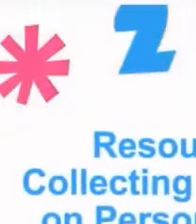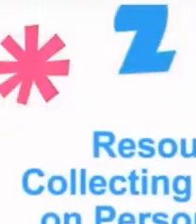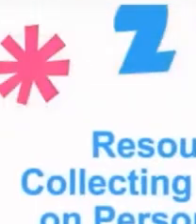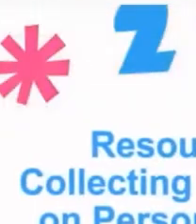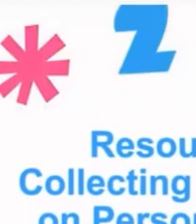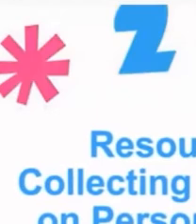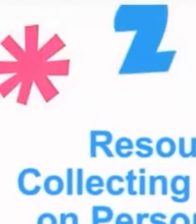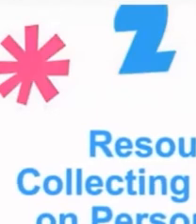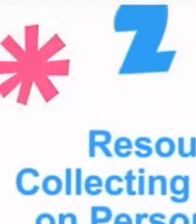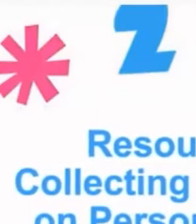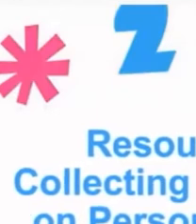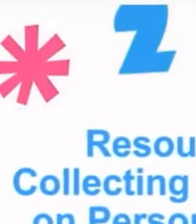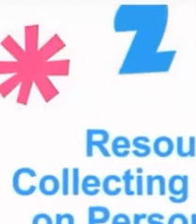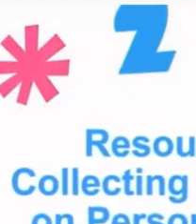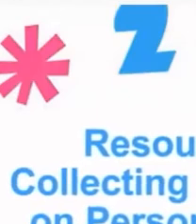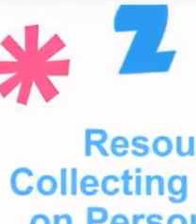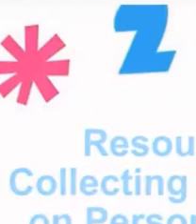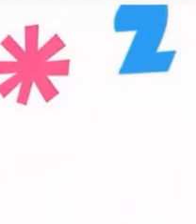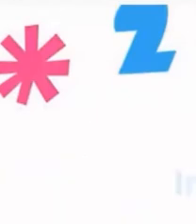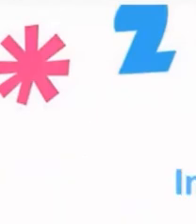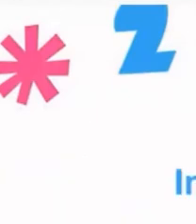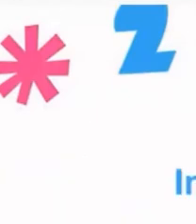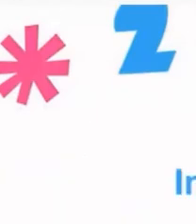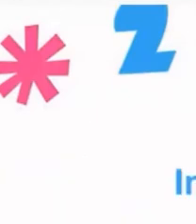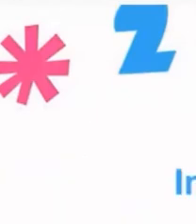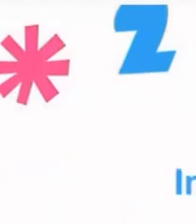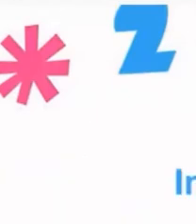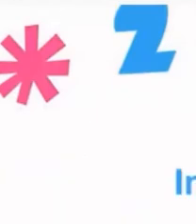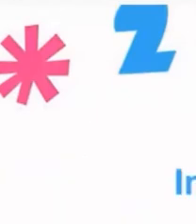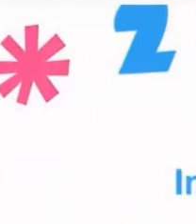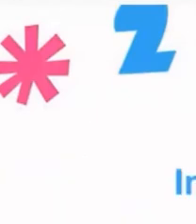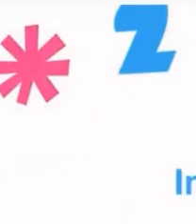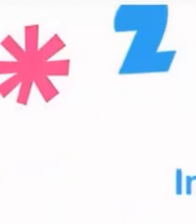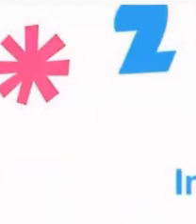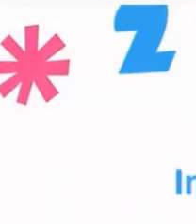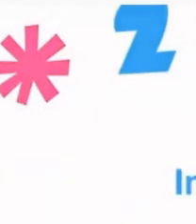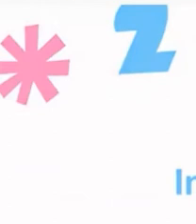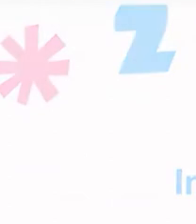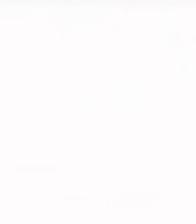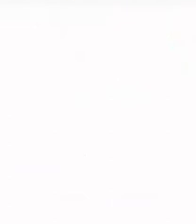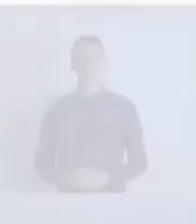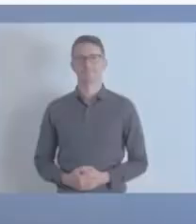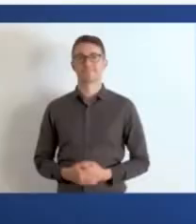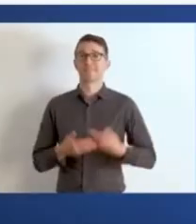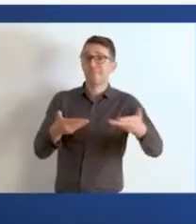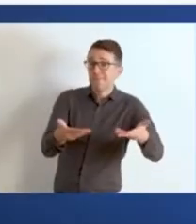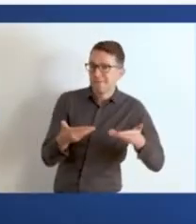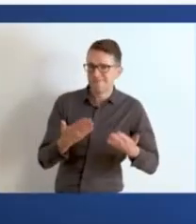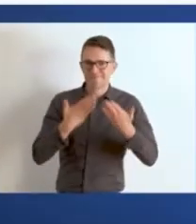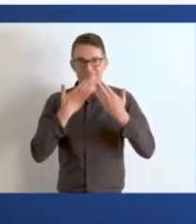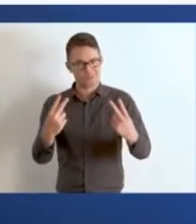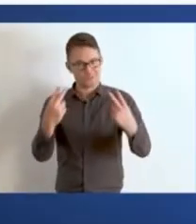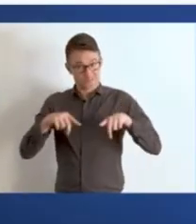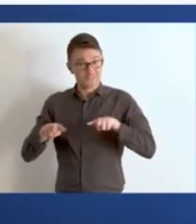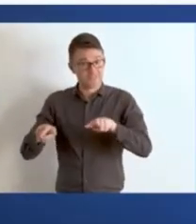Resource package. A bit more. Collecting and analyzing data on persons with disabilities. Introduction. Welcome Better. and thank you